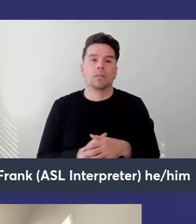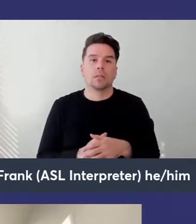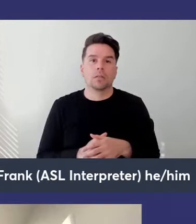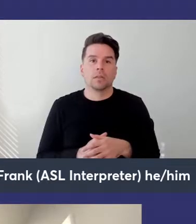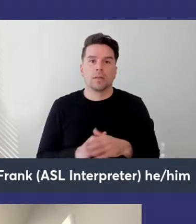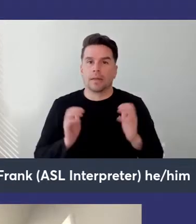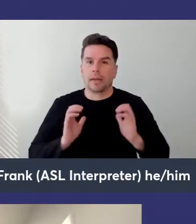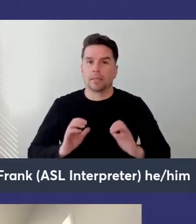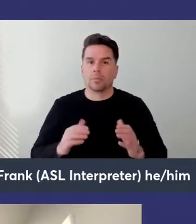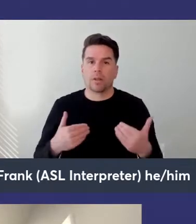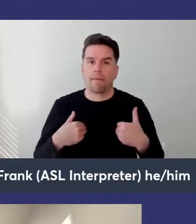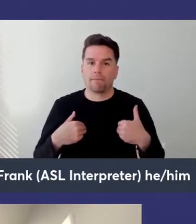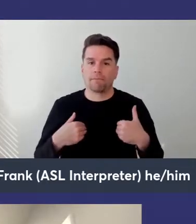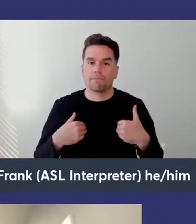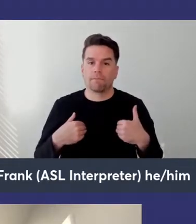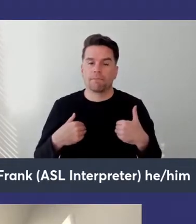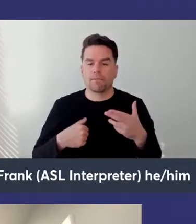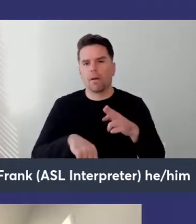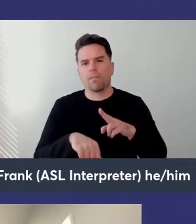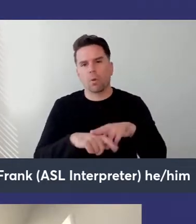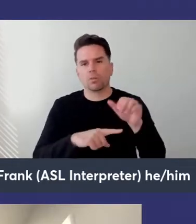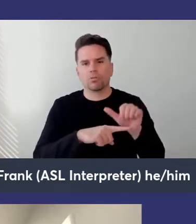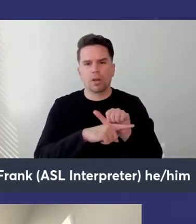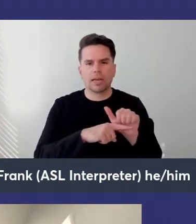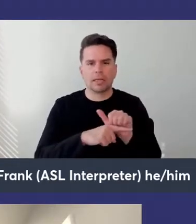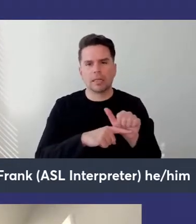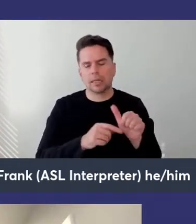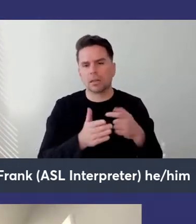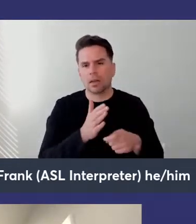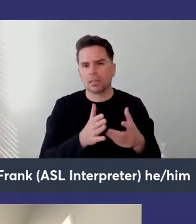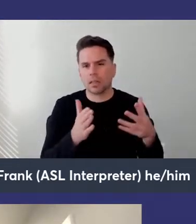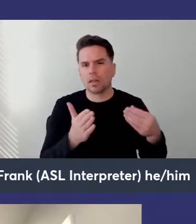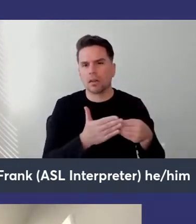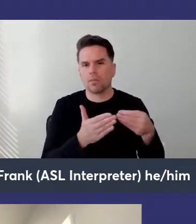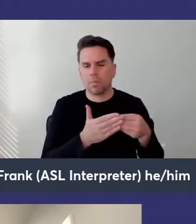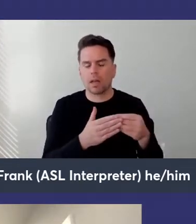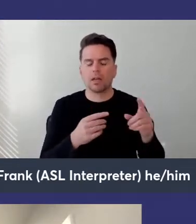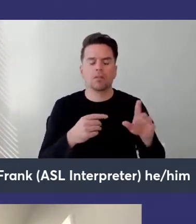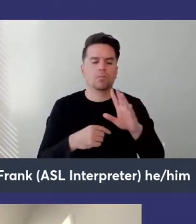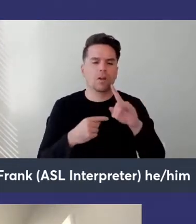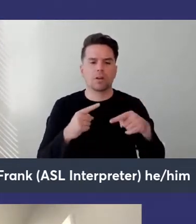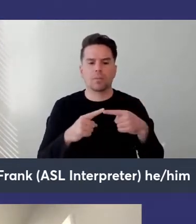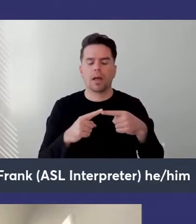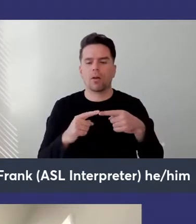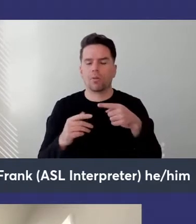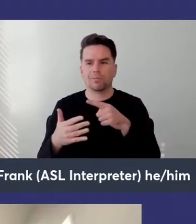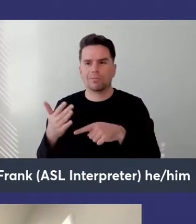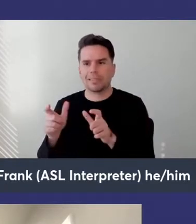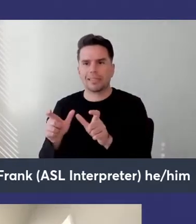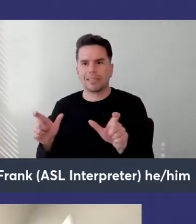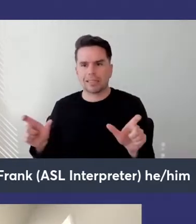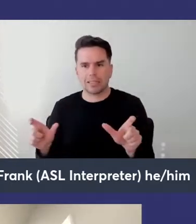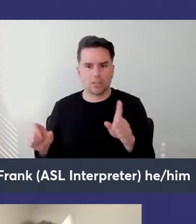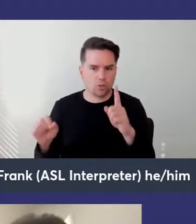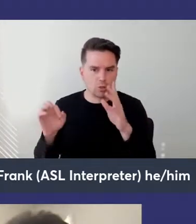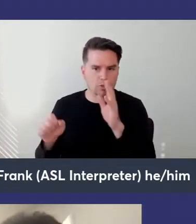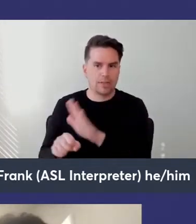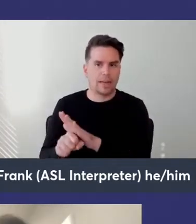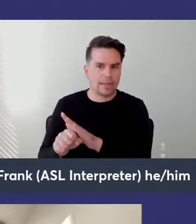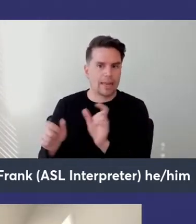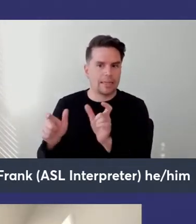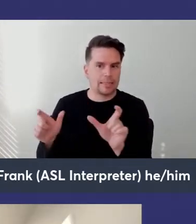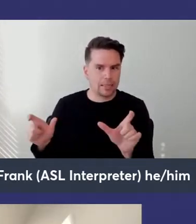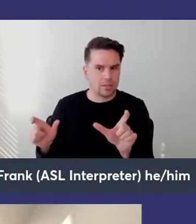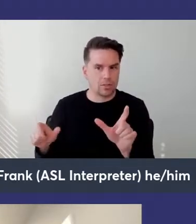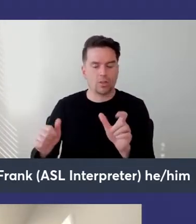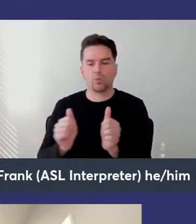like of course training is expensive, and when it comes to inference you're dedicating those instances, and it's long running